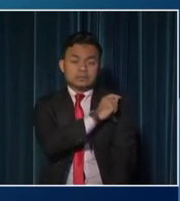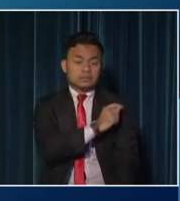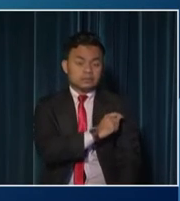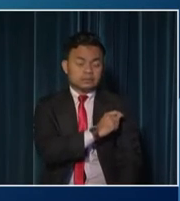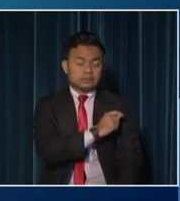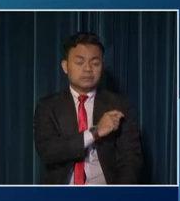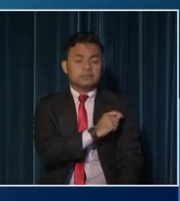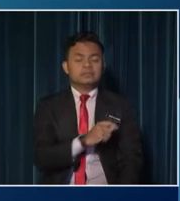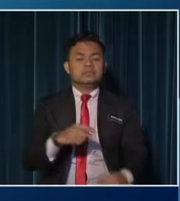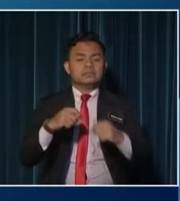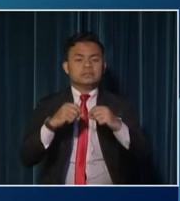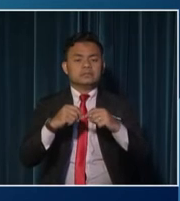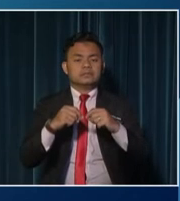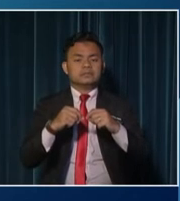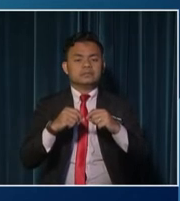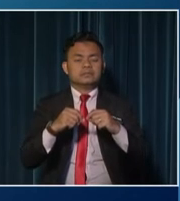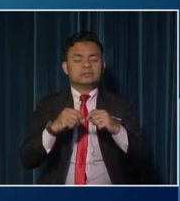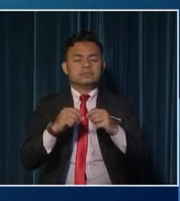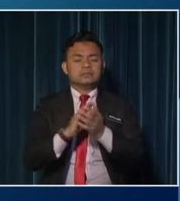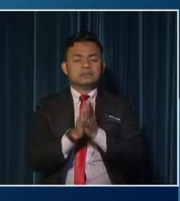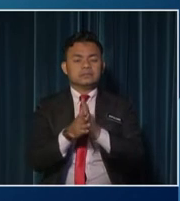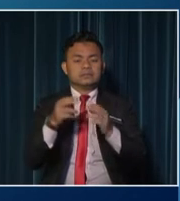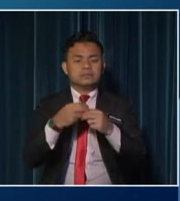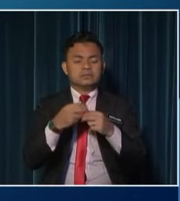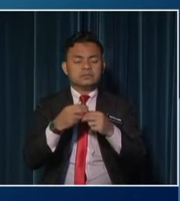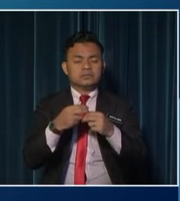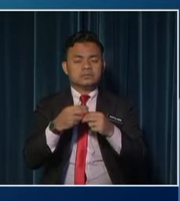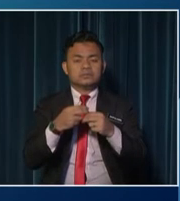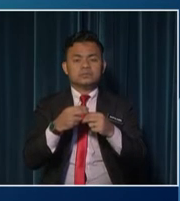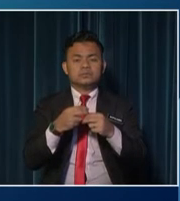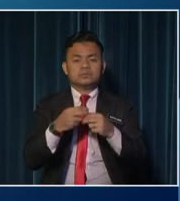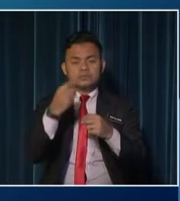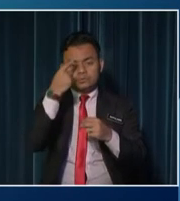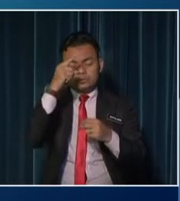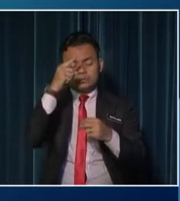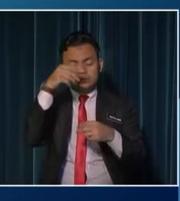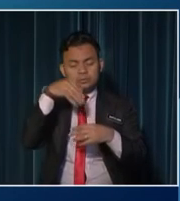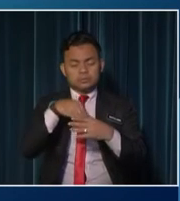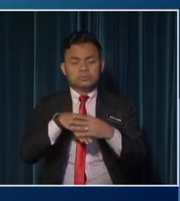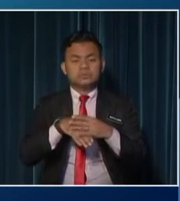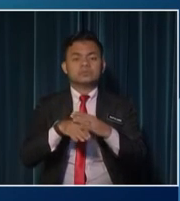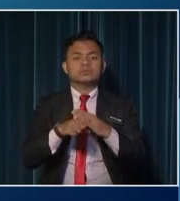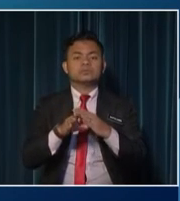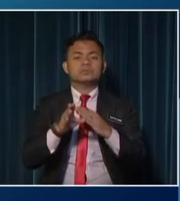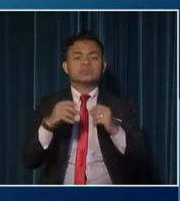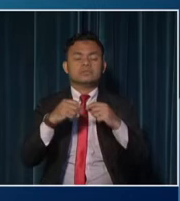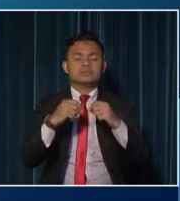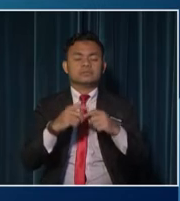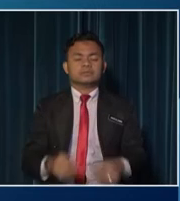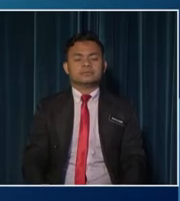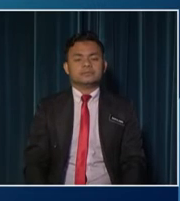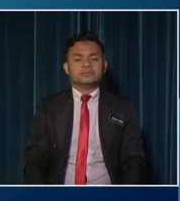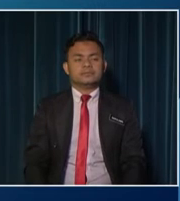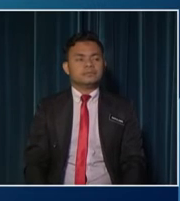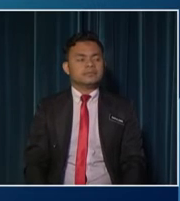current cannot pass through the circuit properly, and this causes the bulbs to